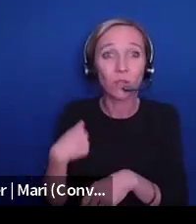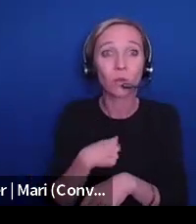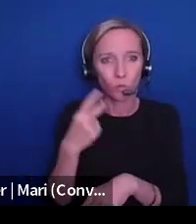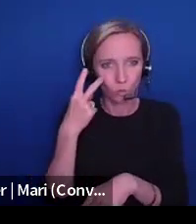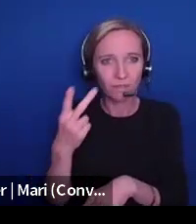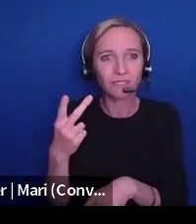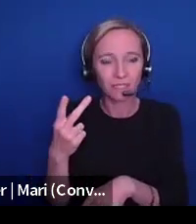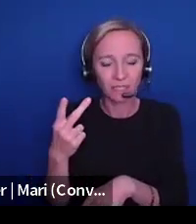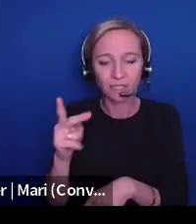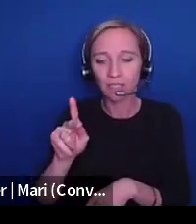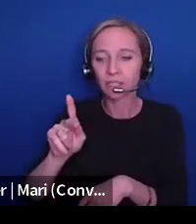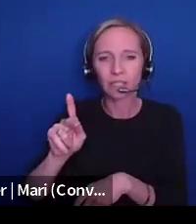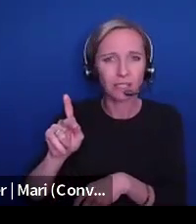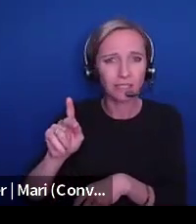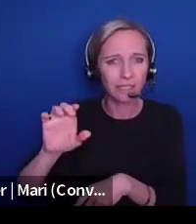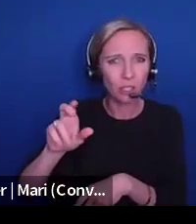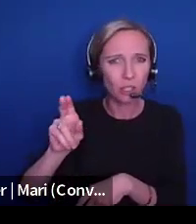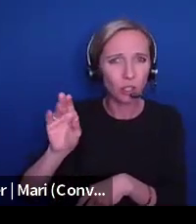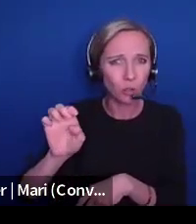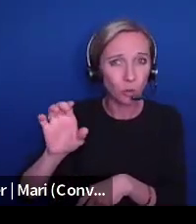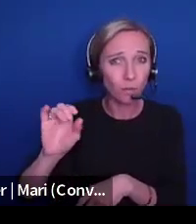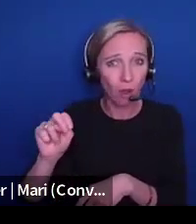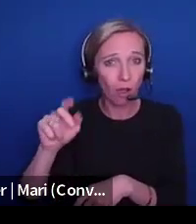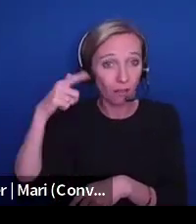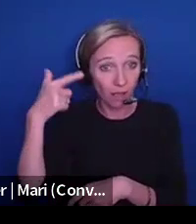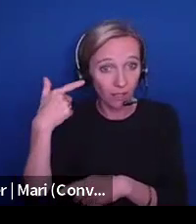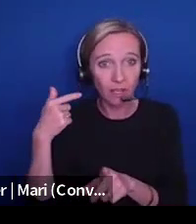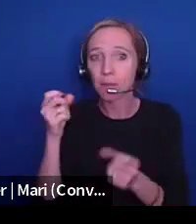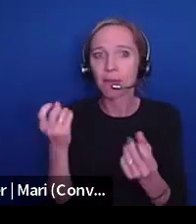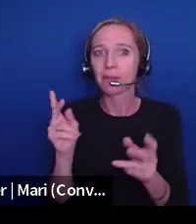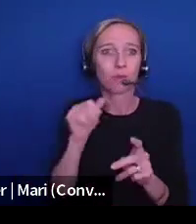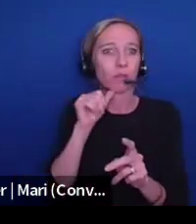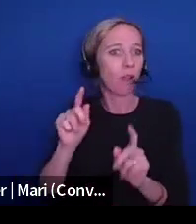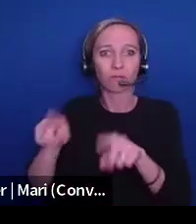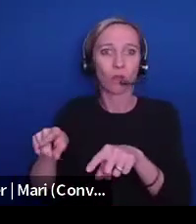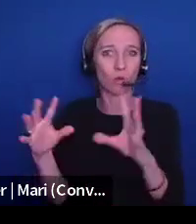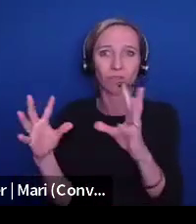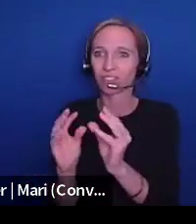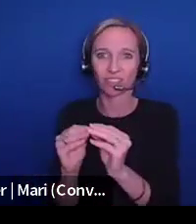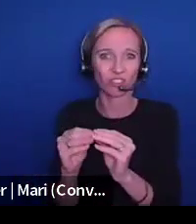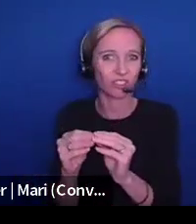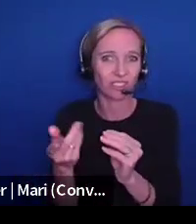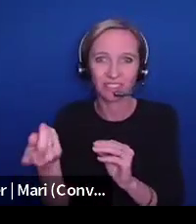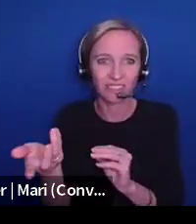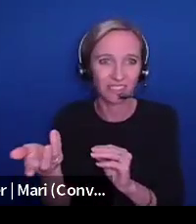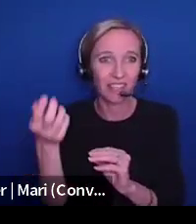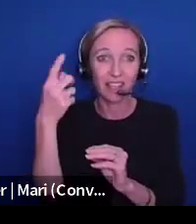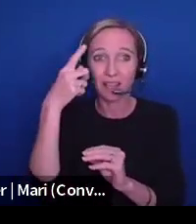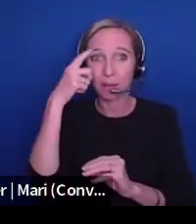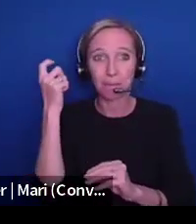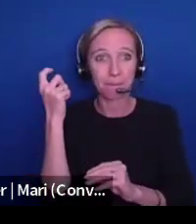at KubeCon London that many people did not attend the sessions that we had